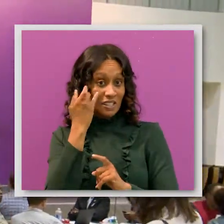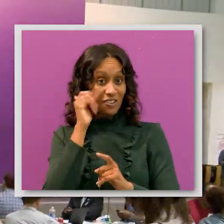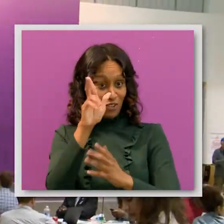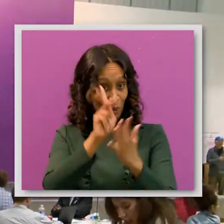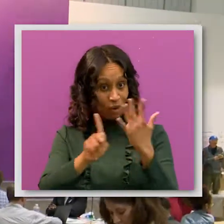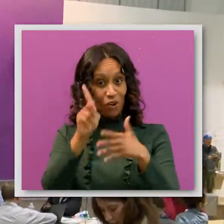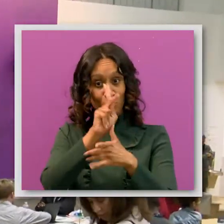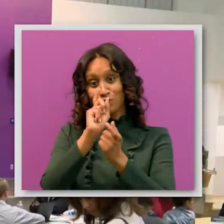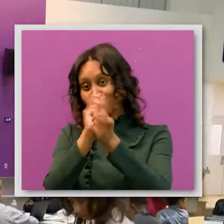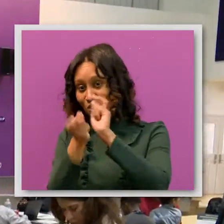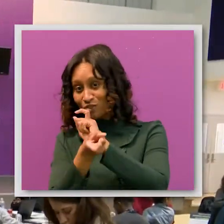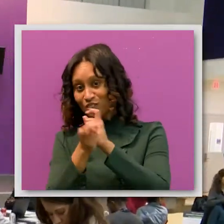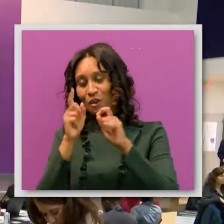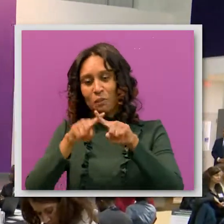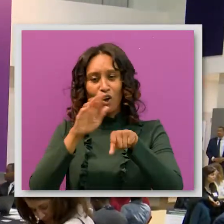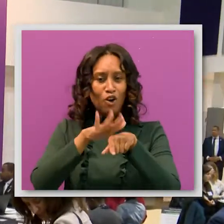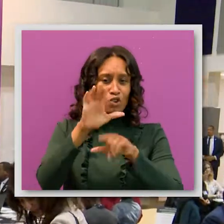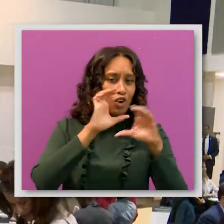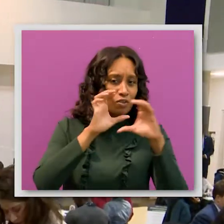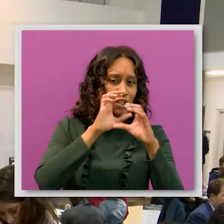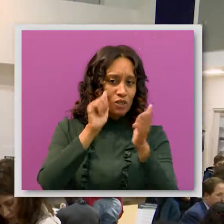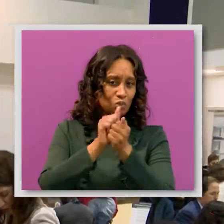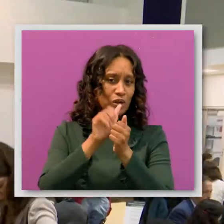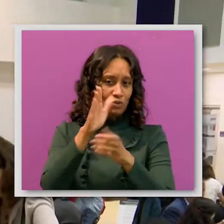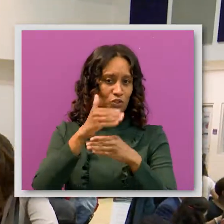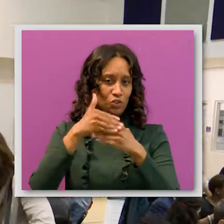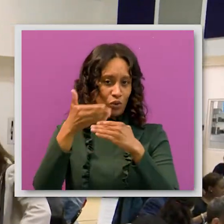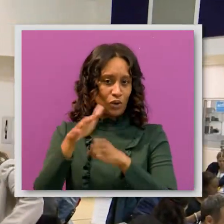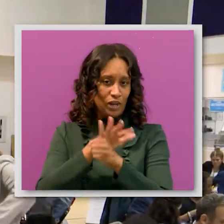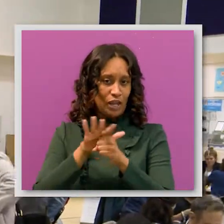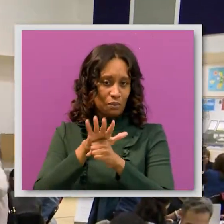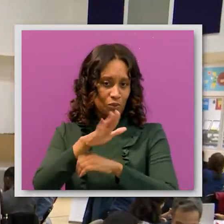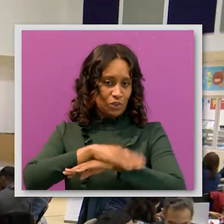priorities have shifted based on your conversations with your neighbors.